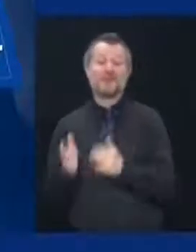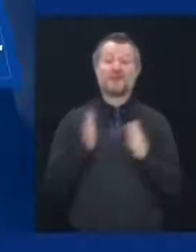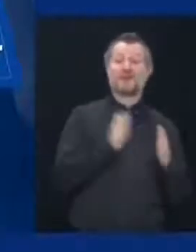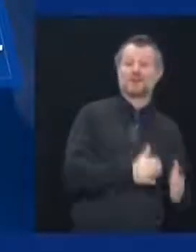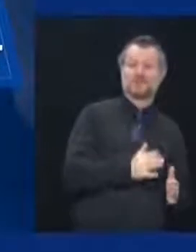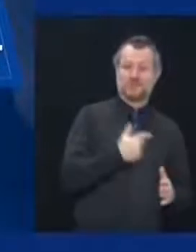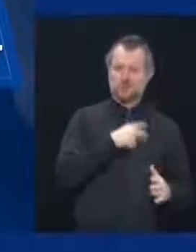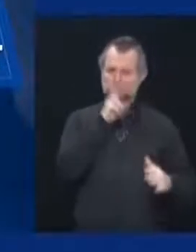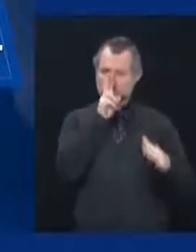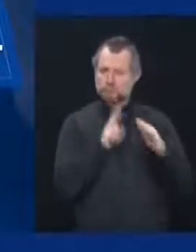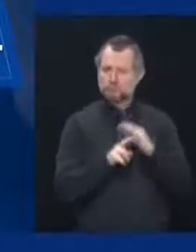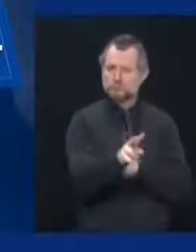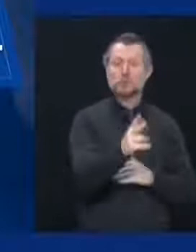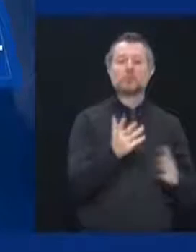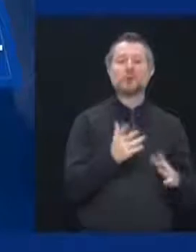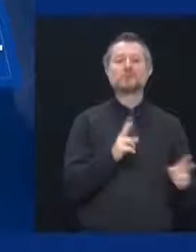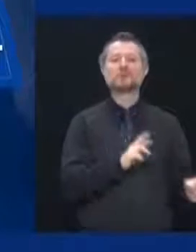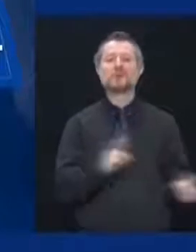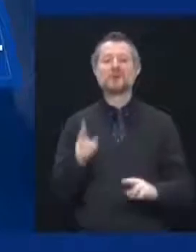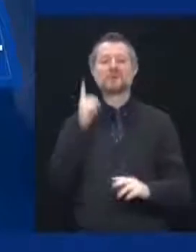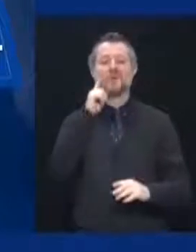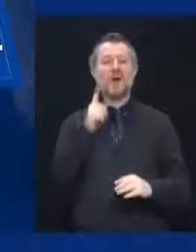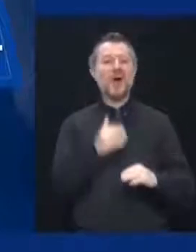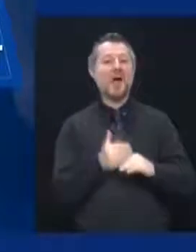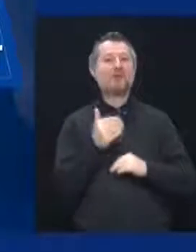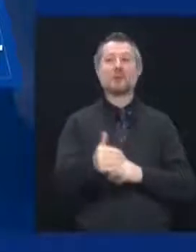ready for the post-war reconstruction.